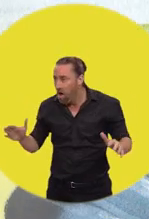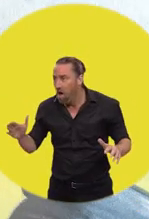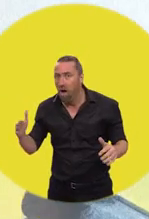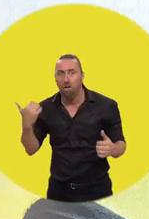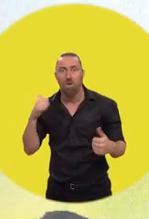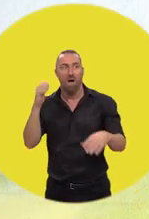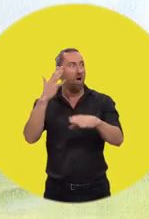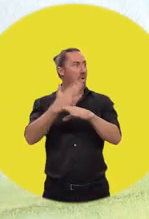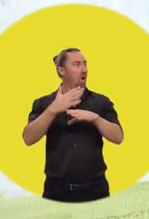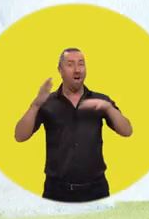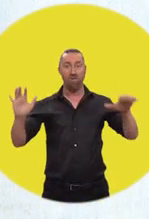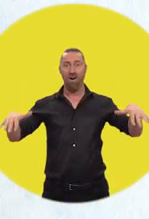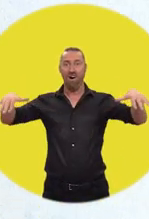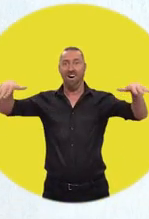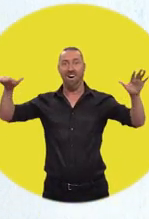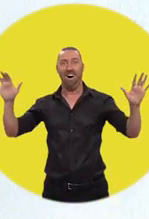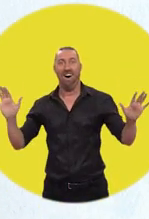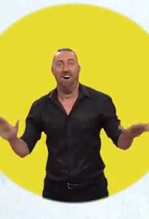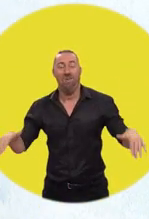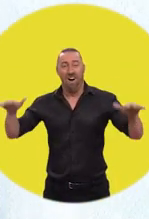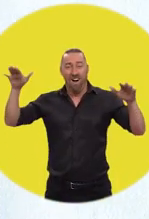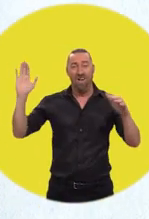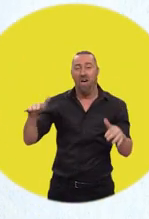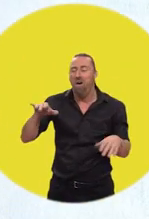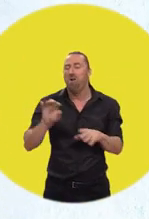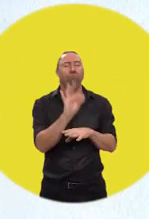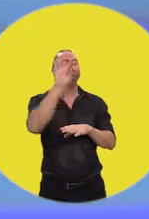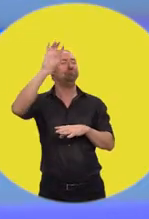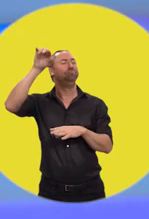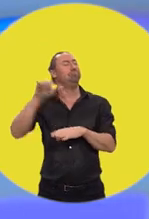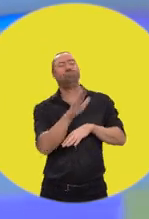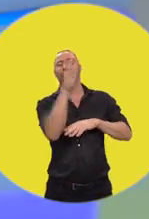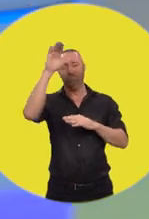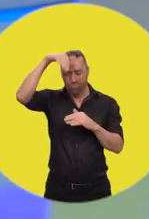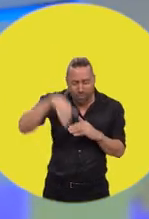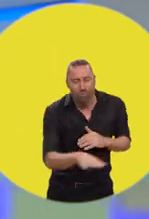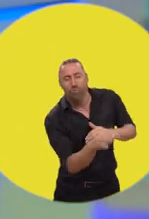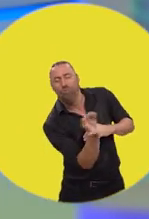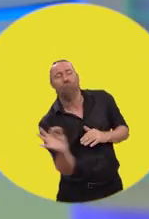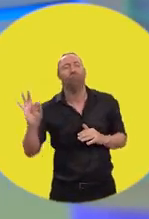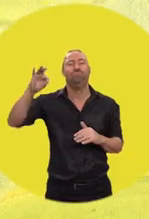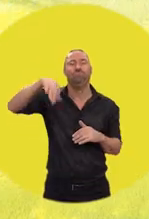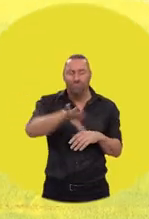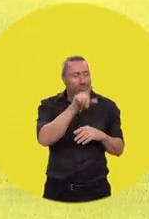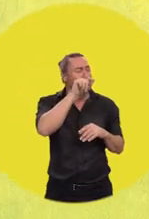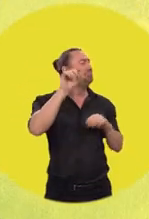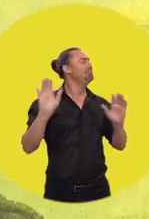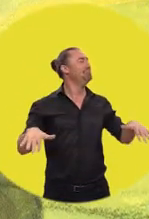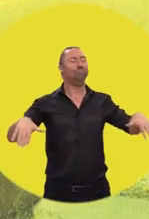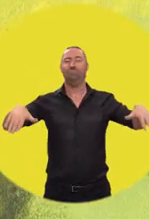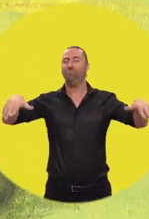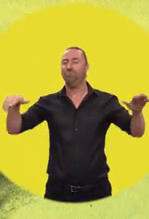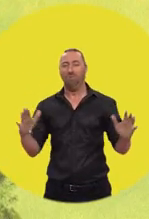flying, dipping and swirling, slicing and twirling. Pippa sailed above the town,